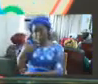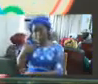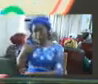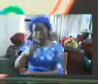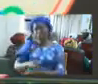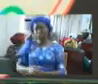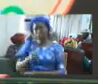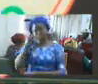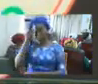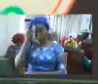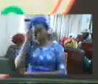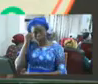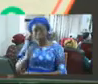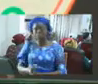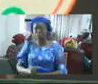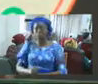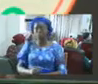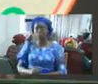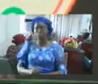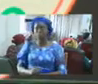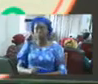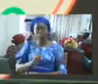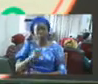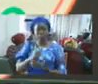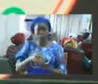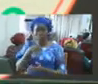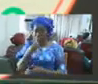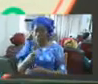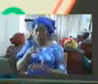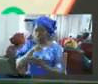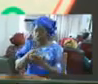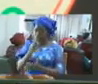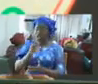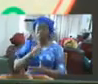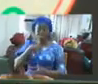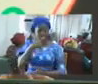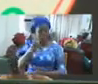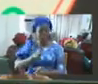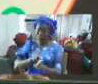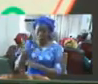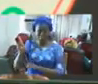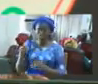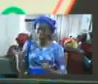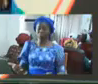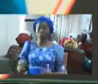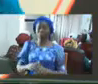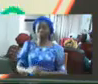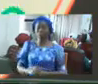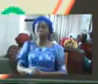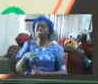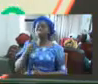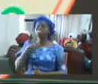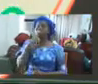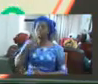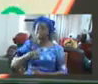pastors, I said, will tell you some others. But I can tell you this one straight away. He told me